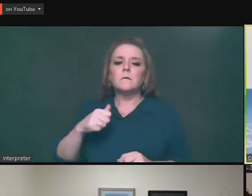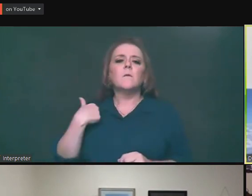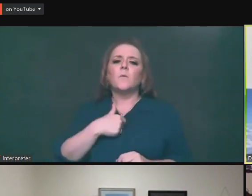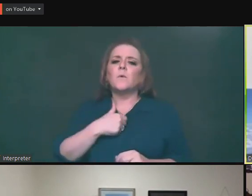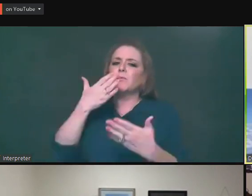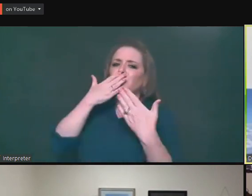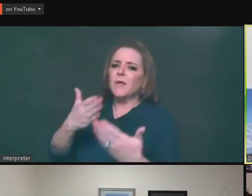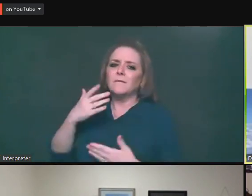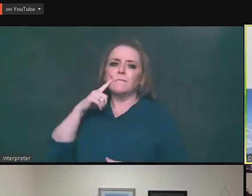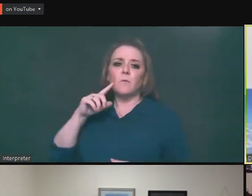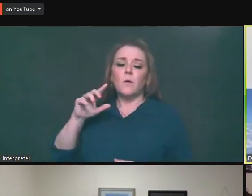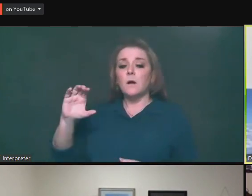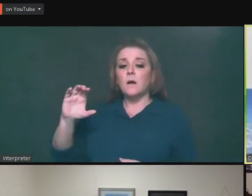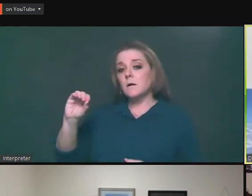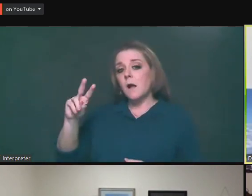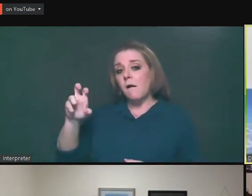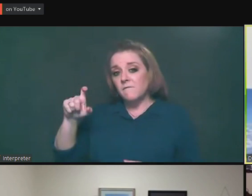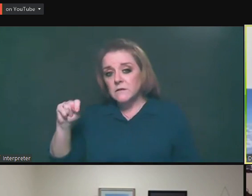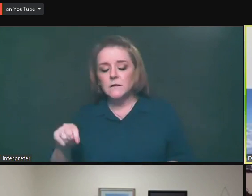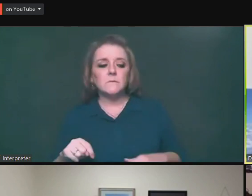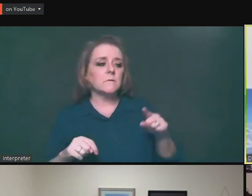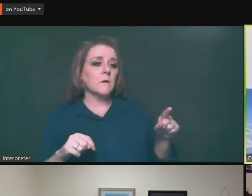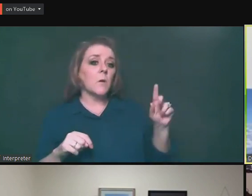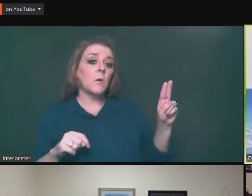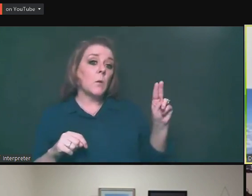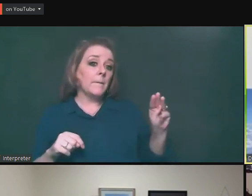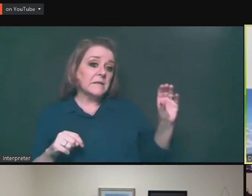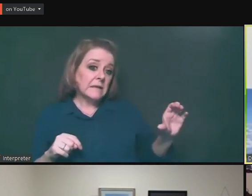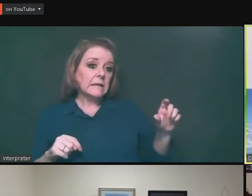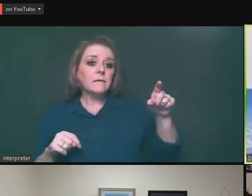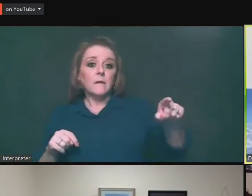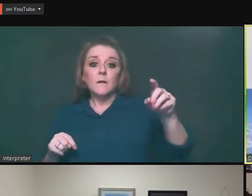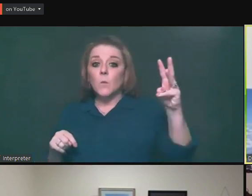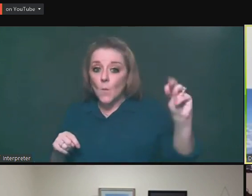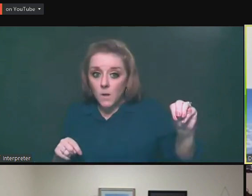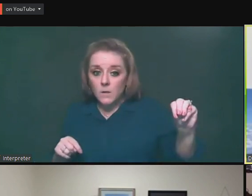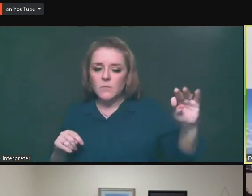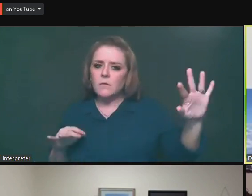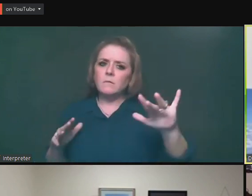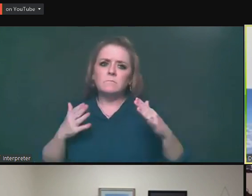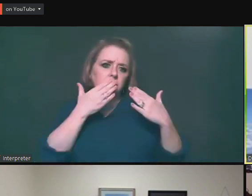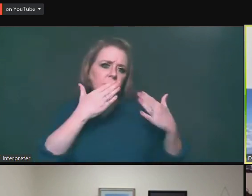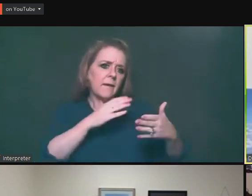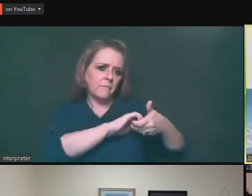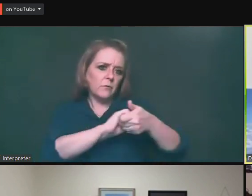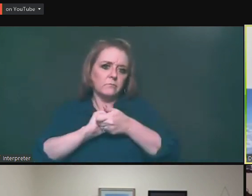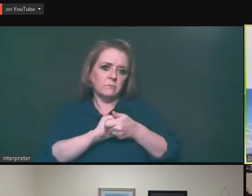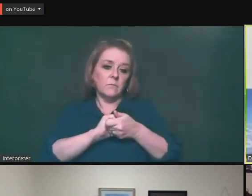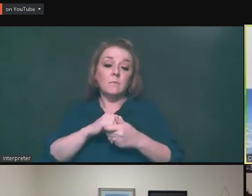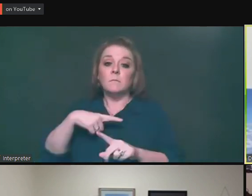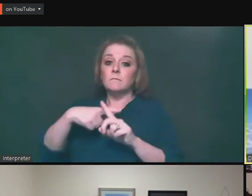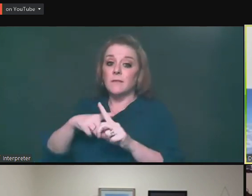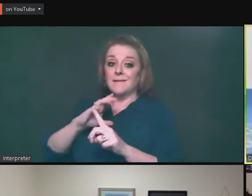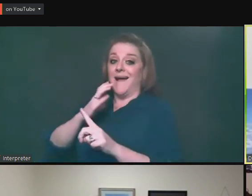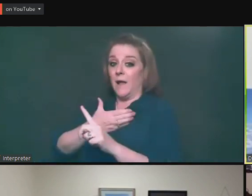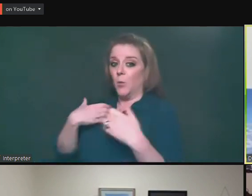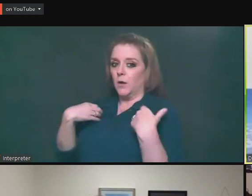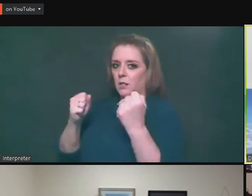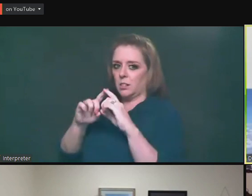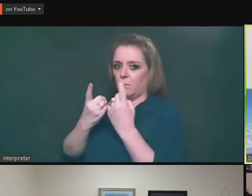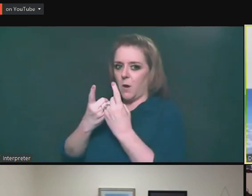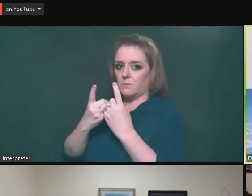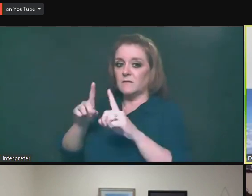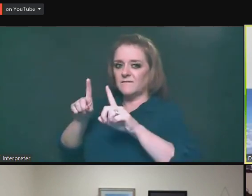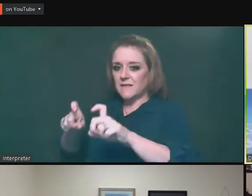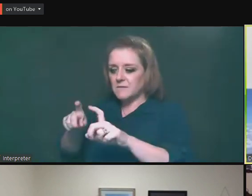and UMC and Walmart to supplement what's going on at our health department with testing. And we're very fortunate.